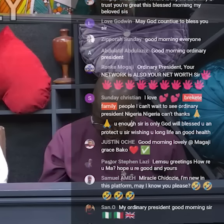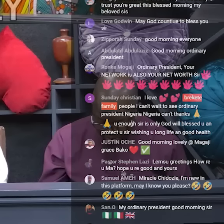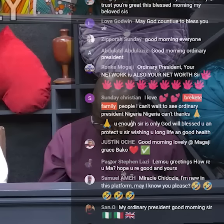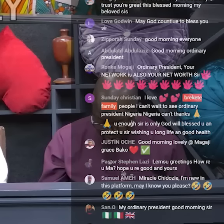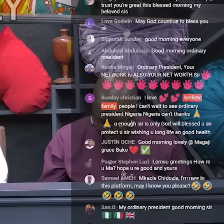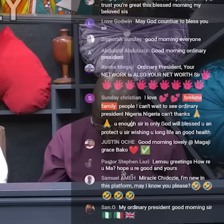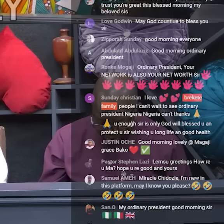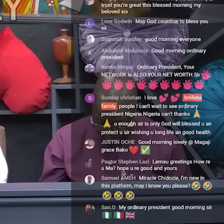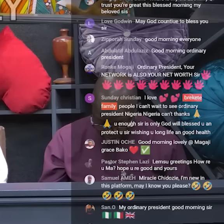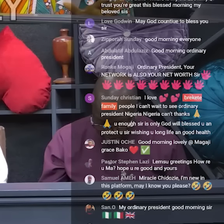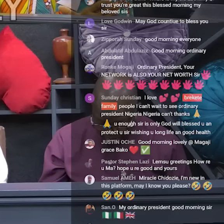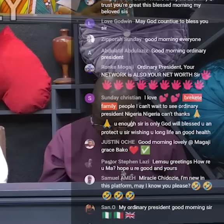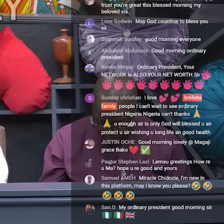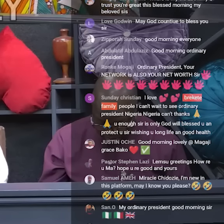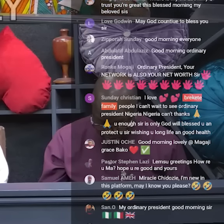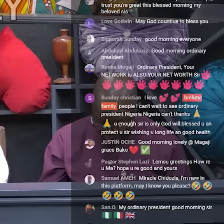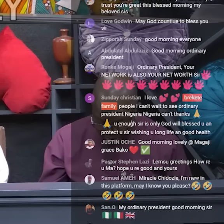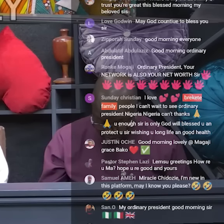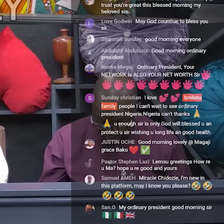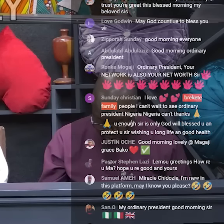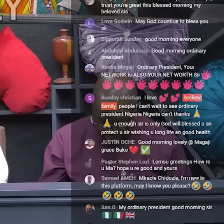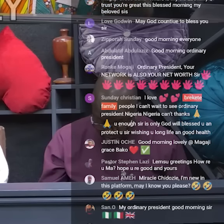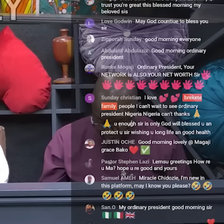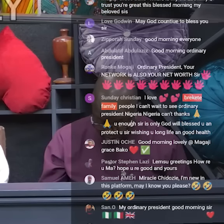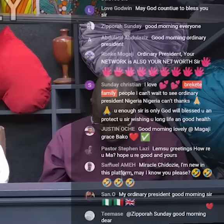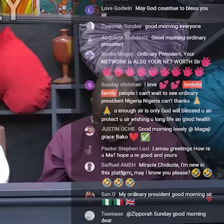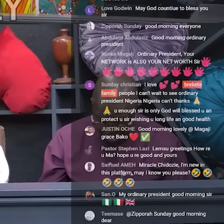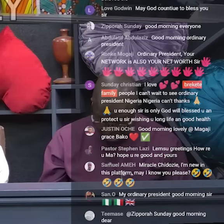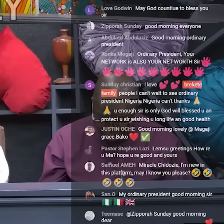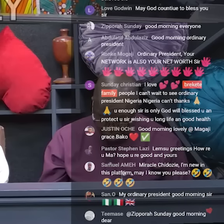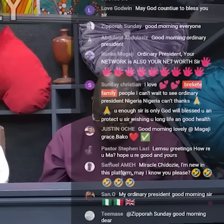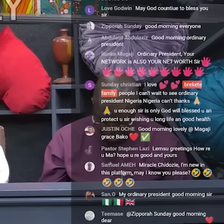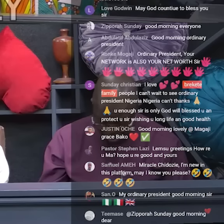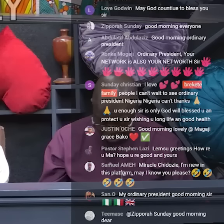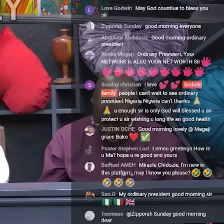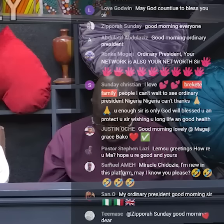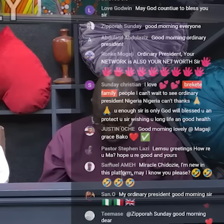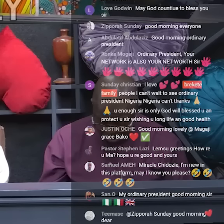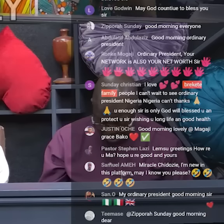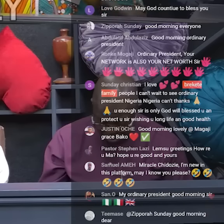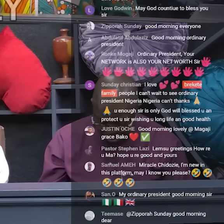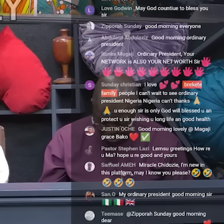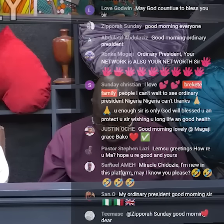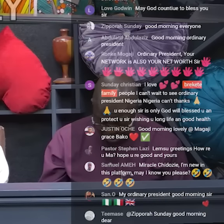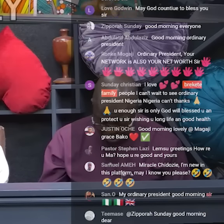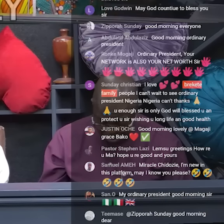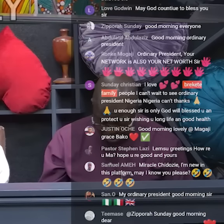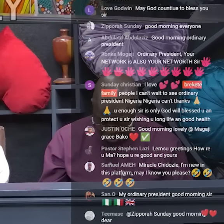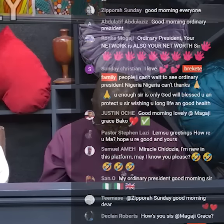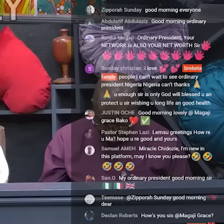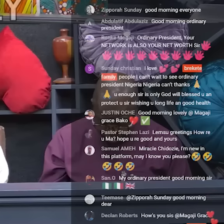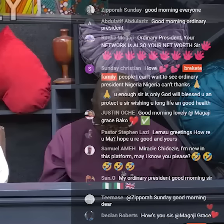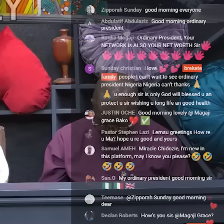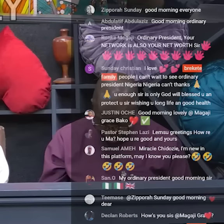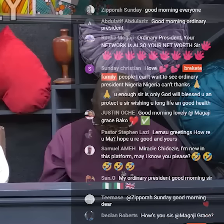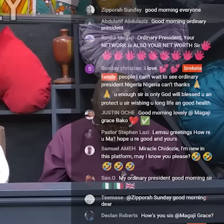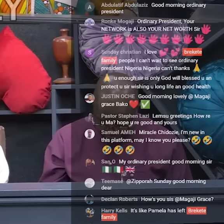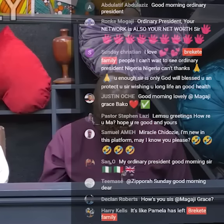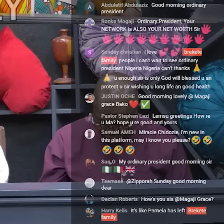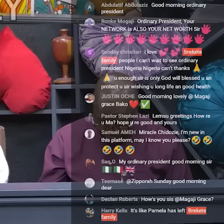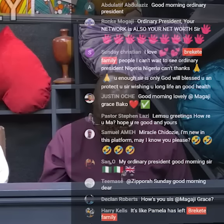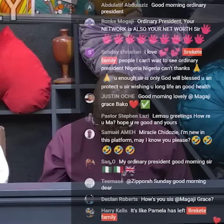that one out of law. You know, if you do them, you know, if you do that person we name day for that receipt, now you get the dead body, and with the number, now you get